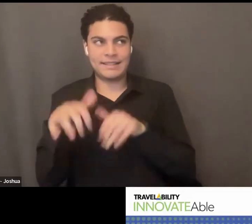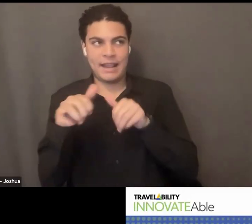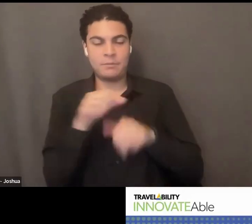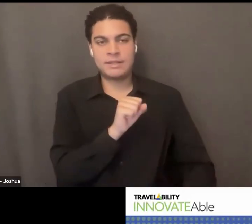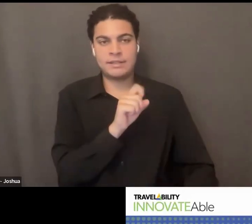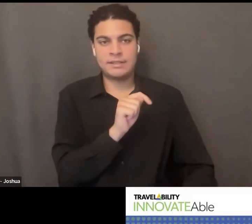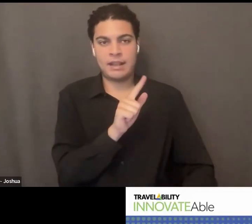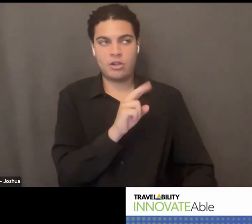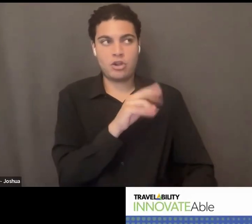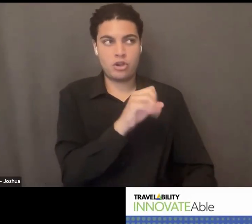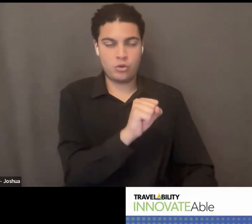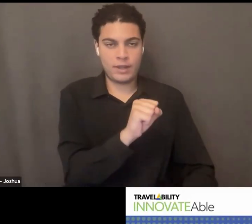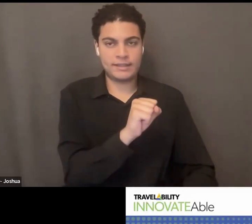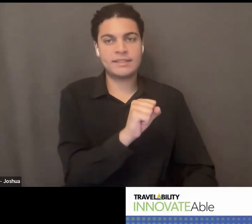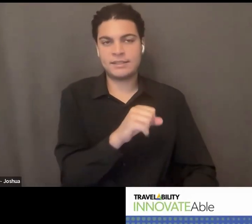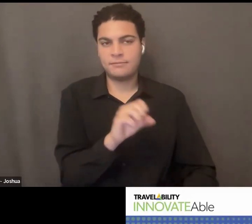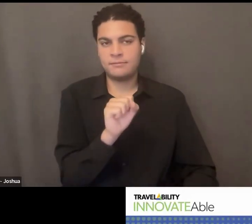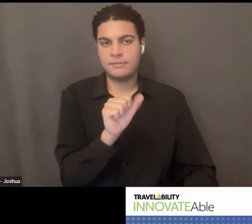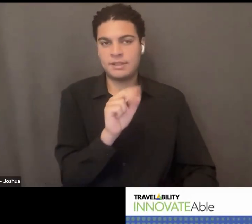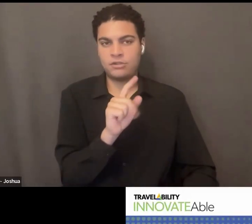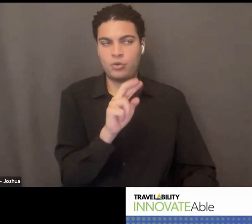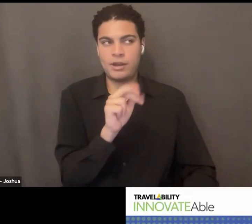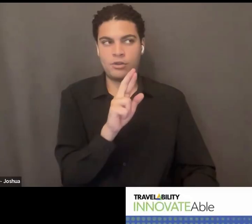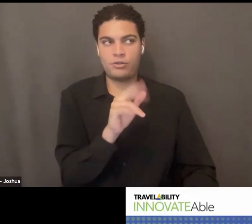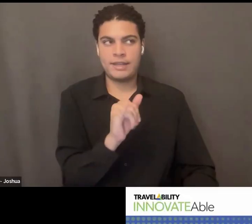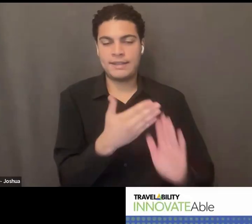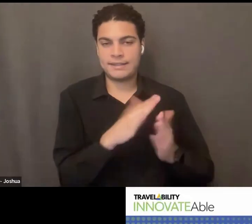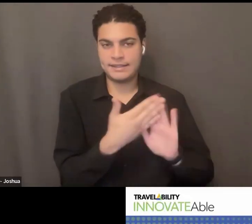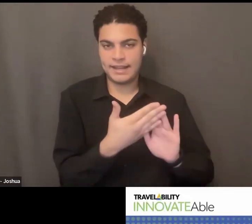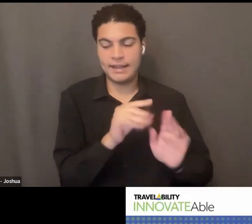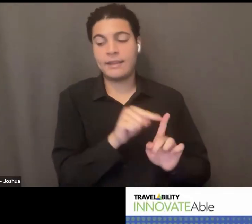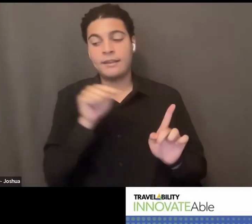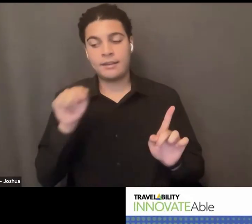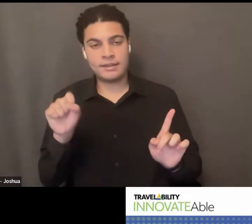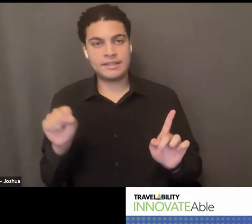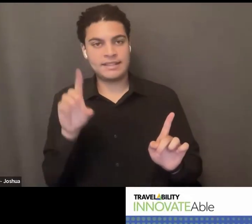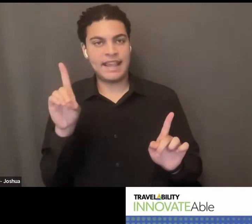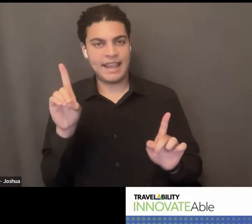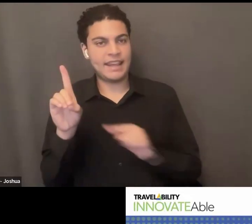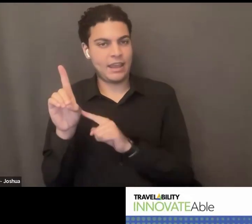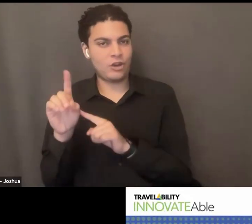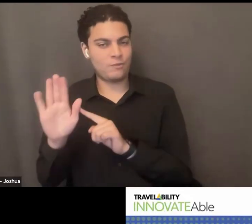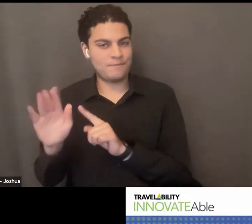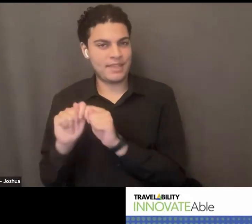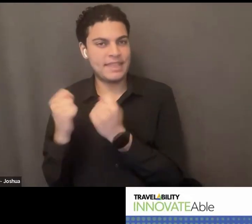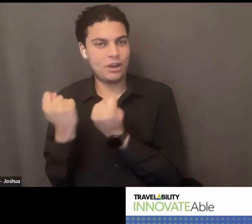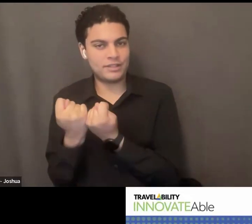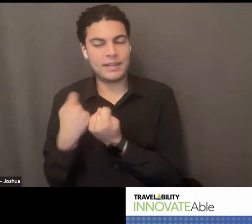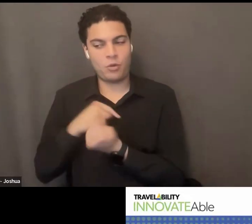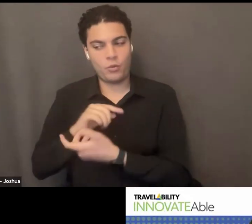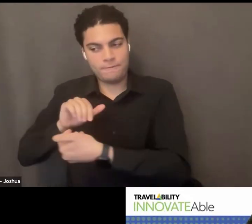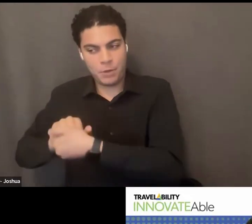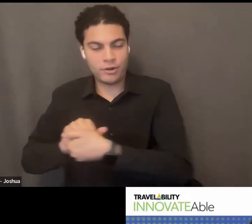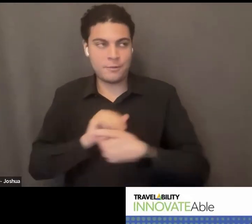MLS, and then San Diego FC, another MLS teams. Those are the first teams we've been working with in the